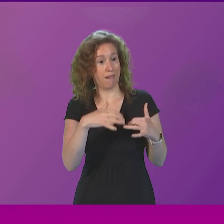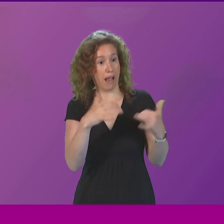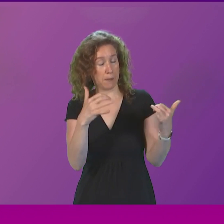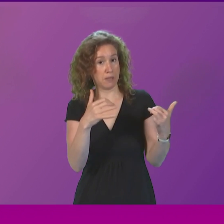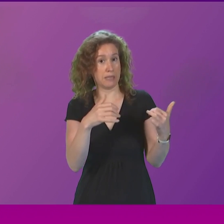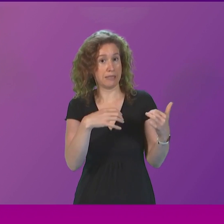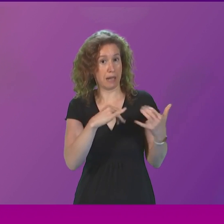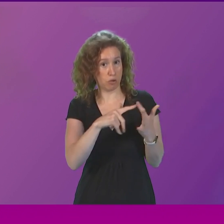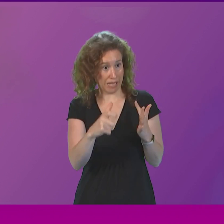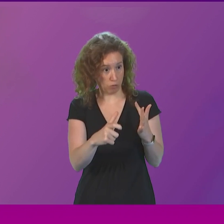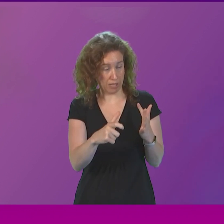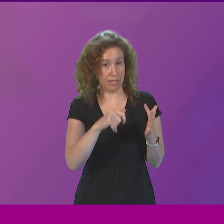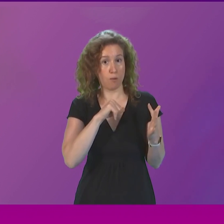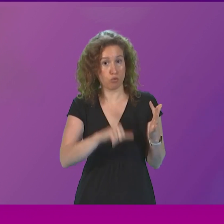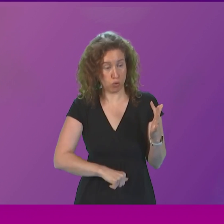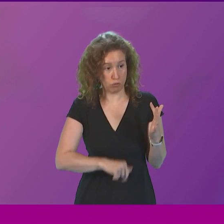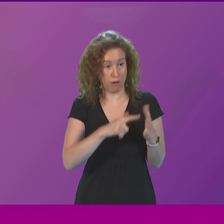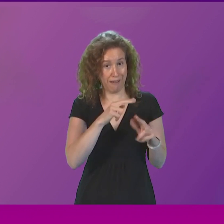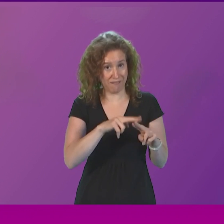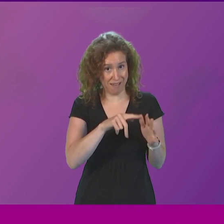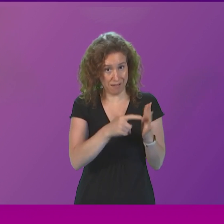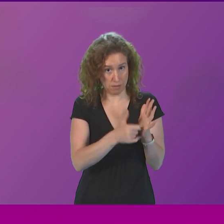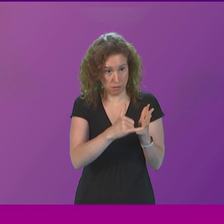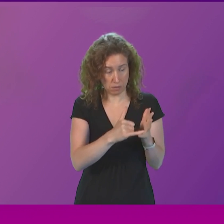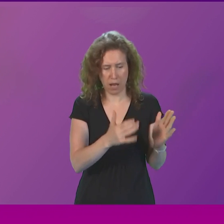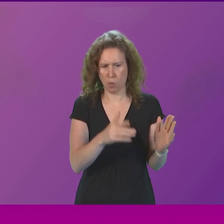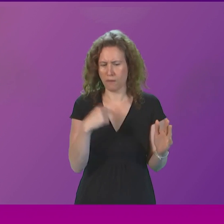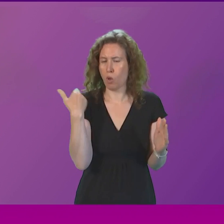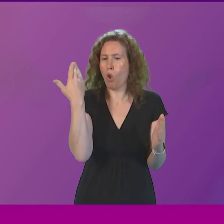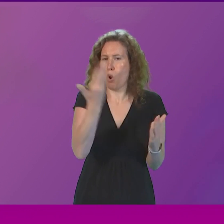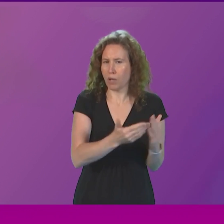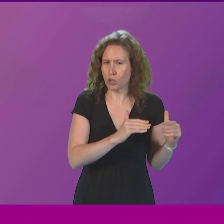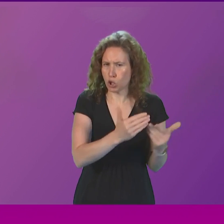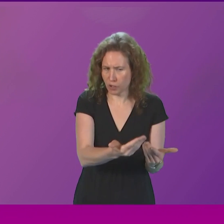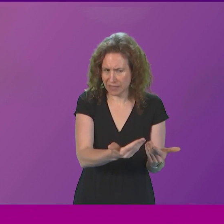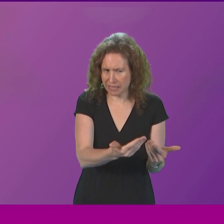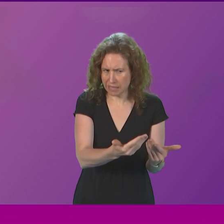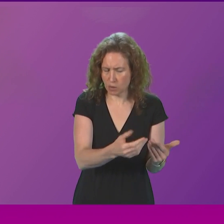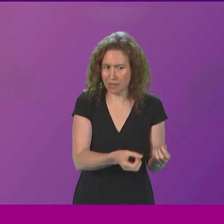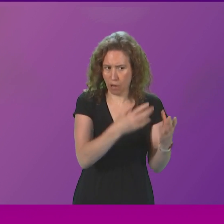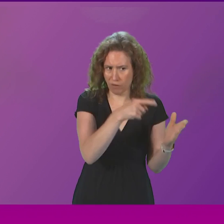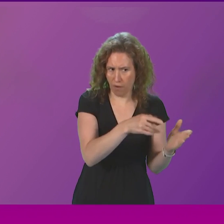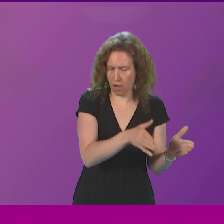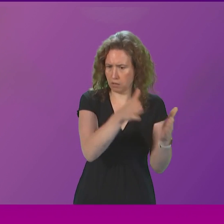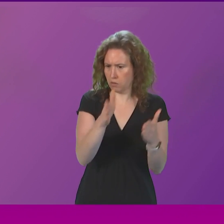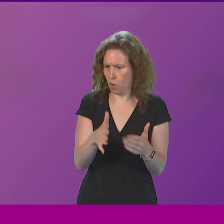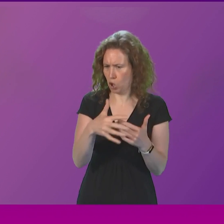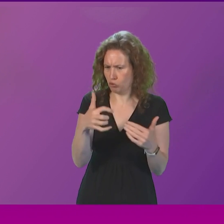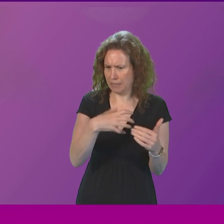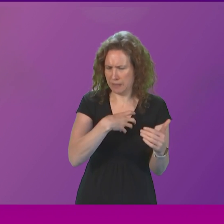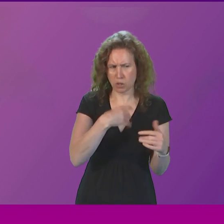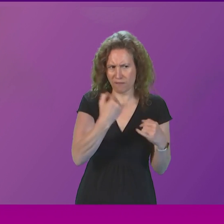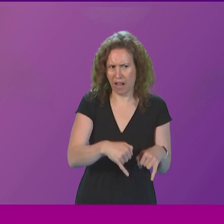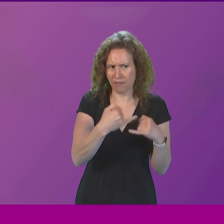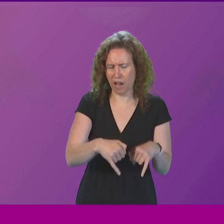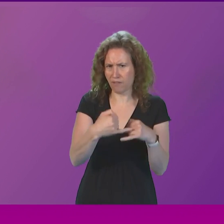Rural Affairs and one of the longest-serving SNP MSPs for a Green Minister who has failed time and